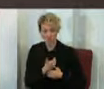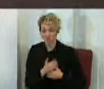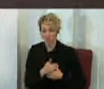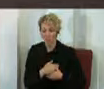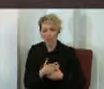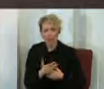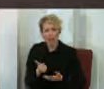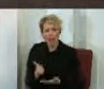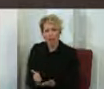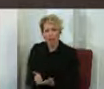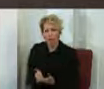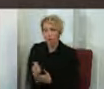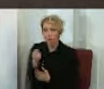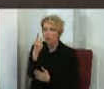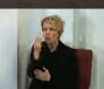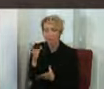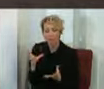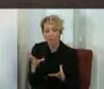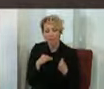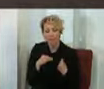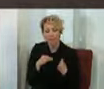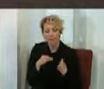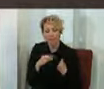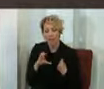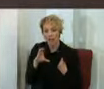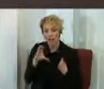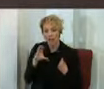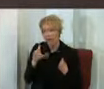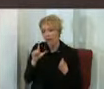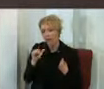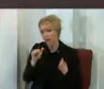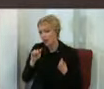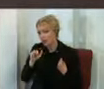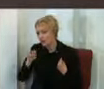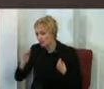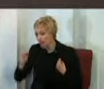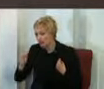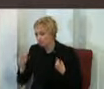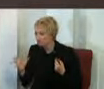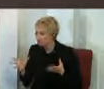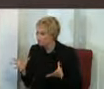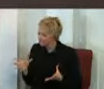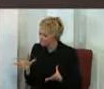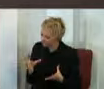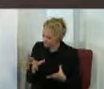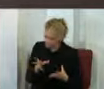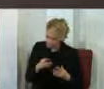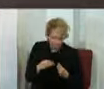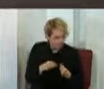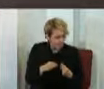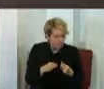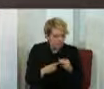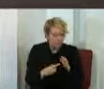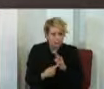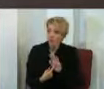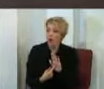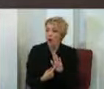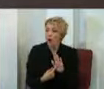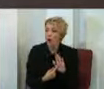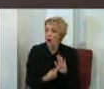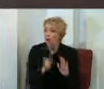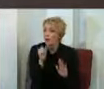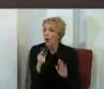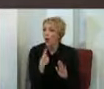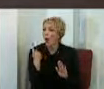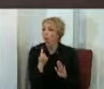this morning, so that in claiming our experience with you, we may not only just transform our lives,